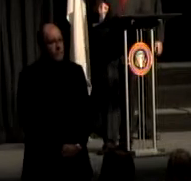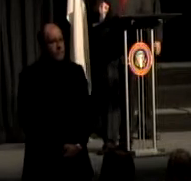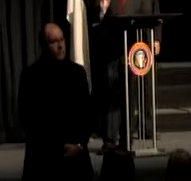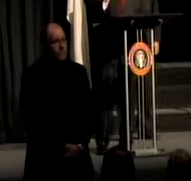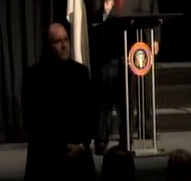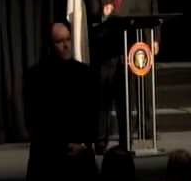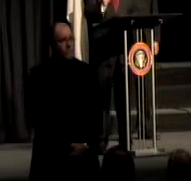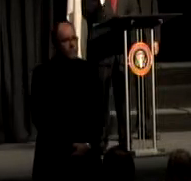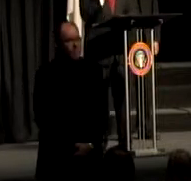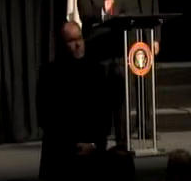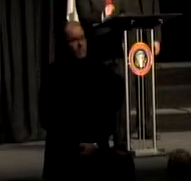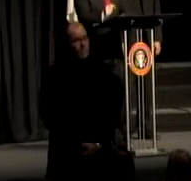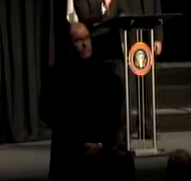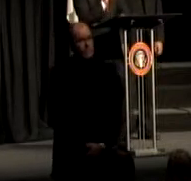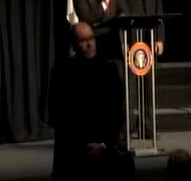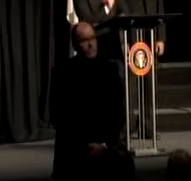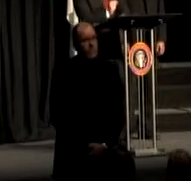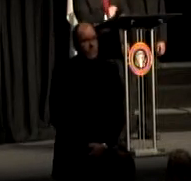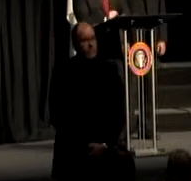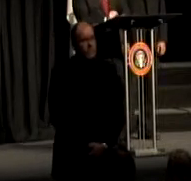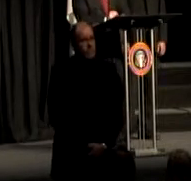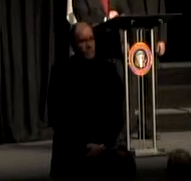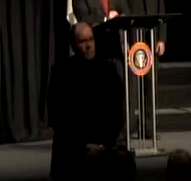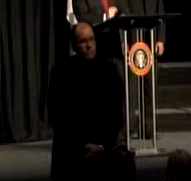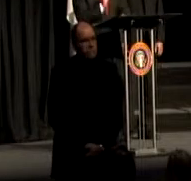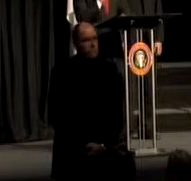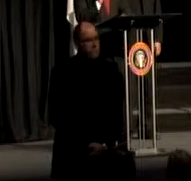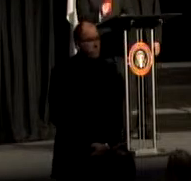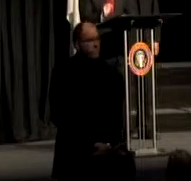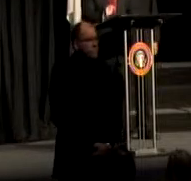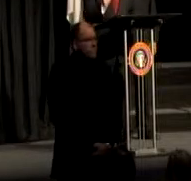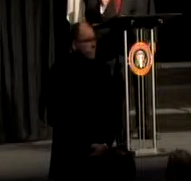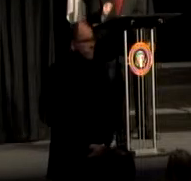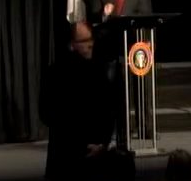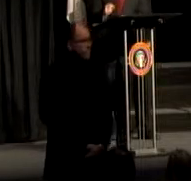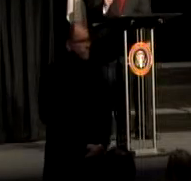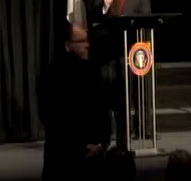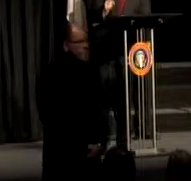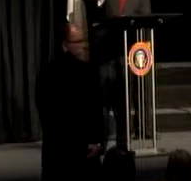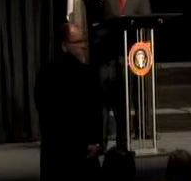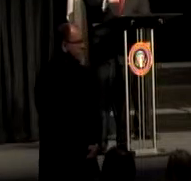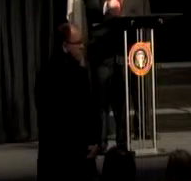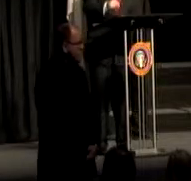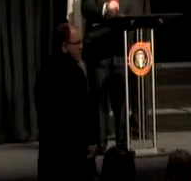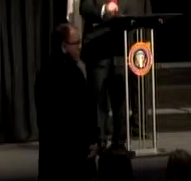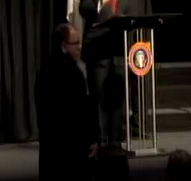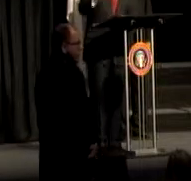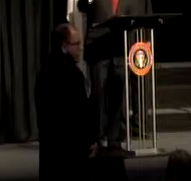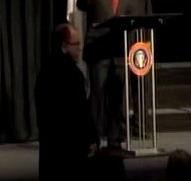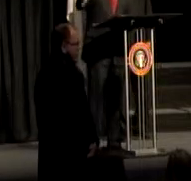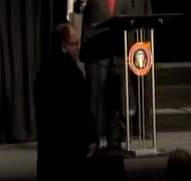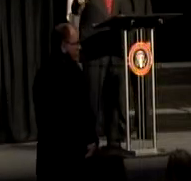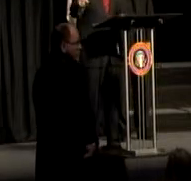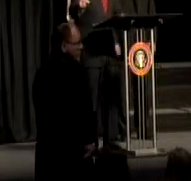sinners he allowed sinners to spend time with him because he was strong enough to impact his life